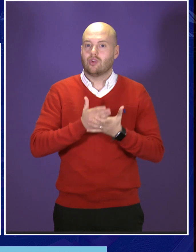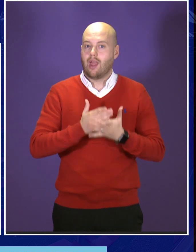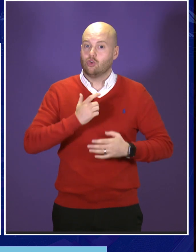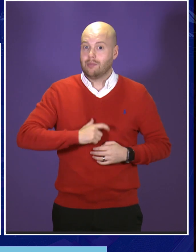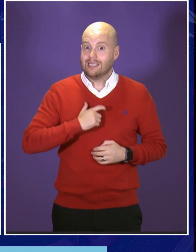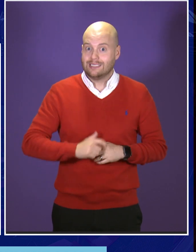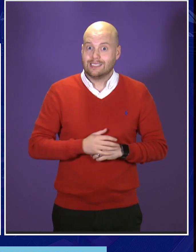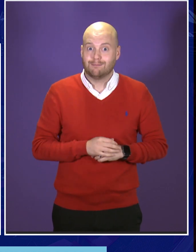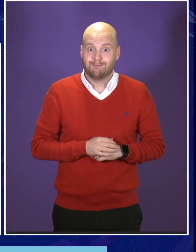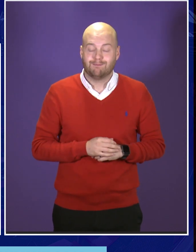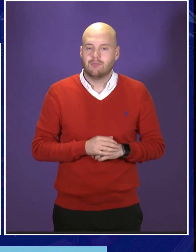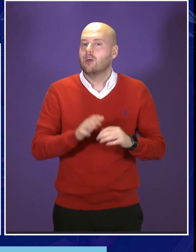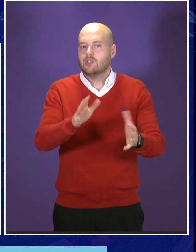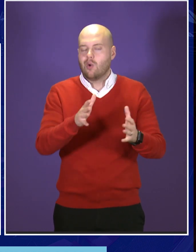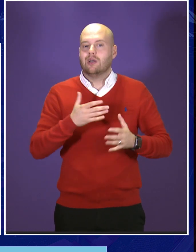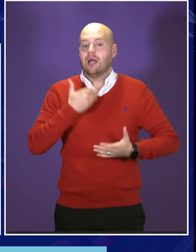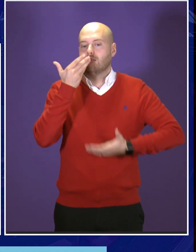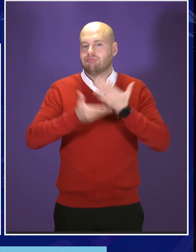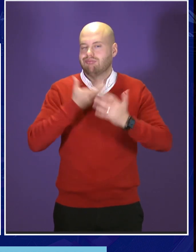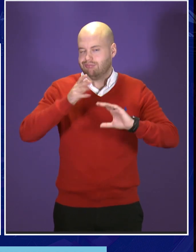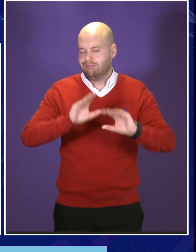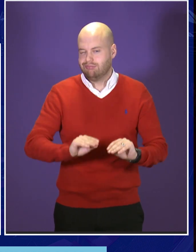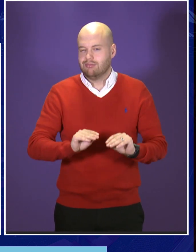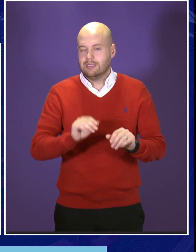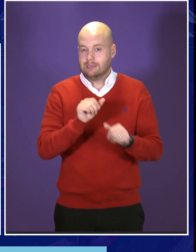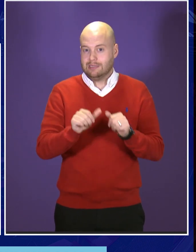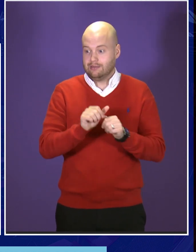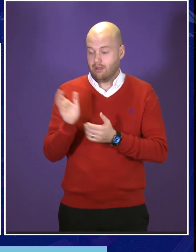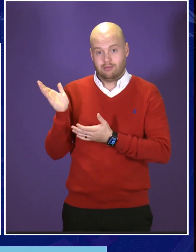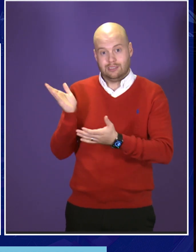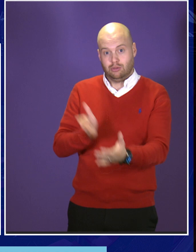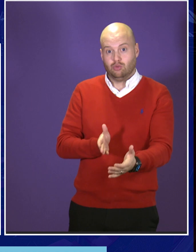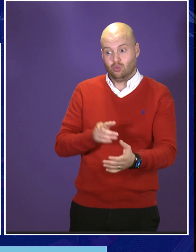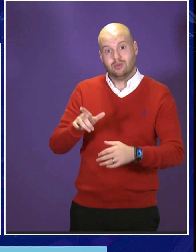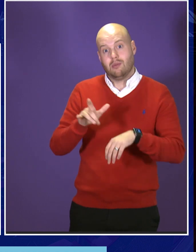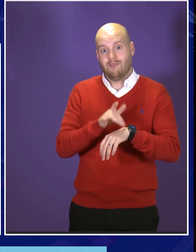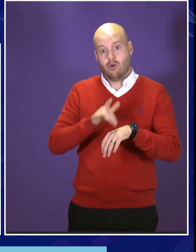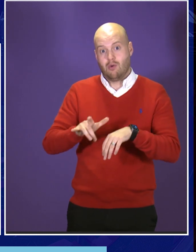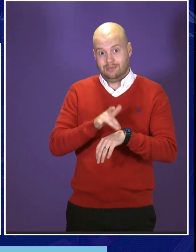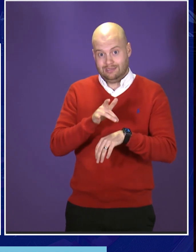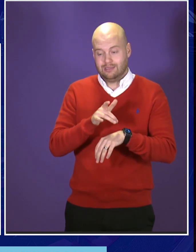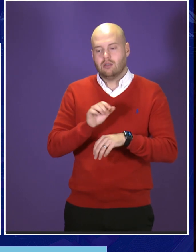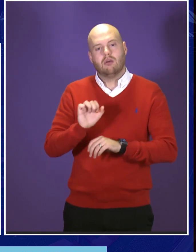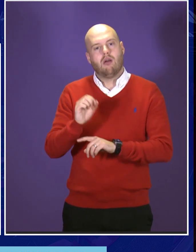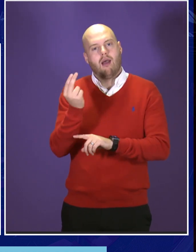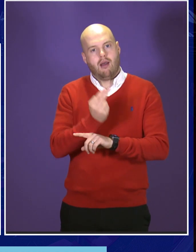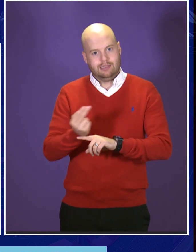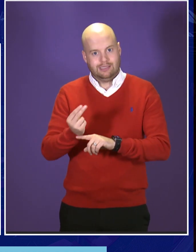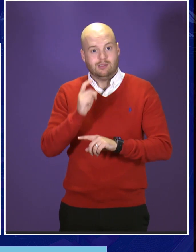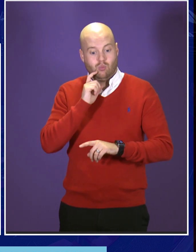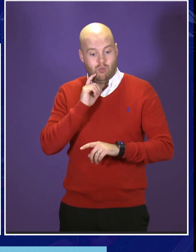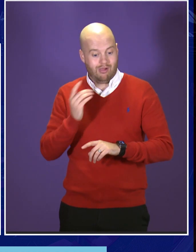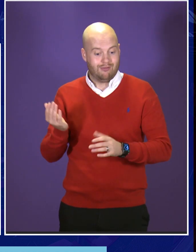to bring on stage today's storytellers, Basil Rajoub and Feraz Karestan. And while they come on